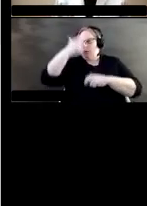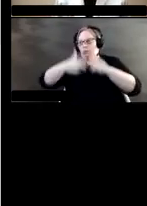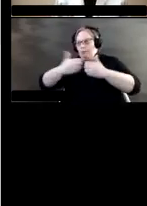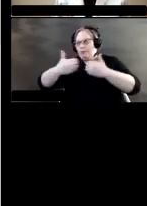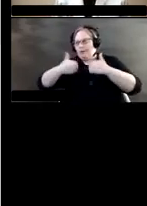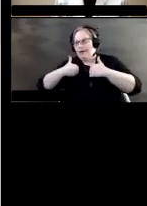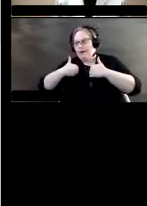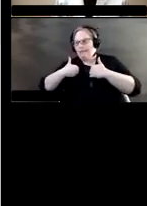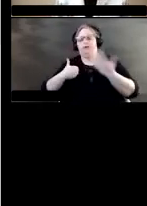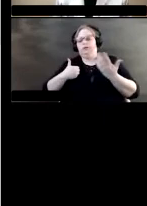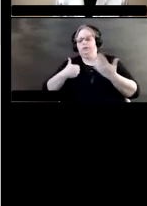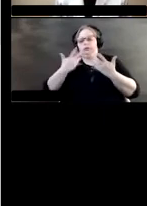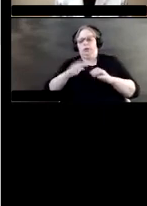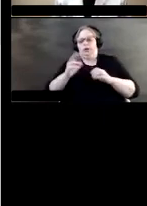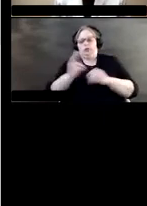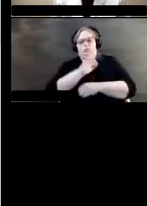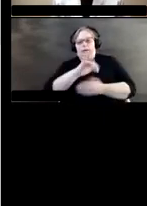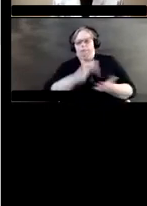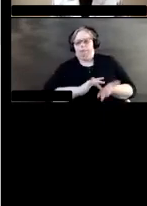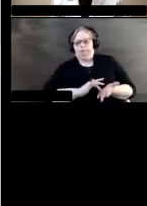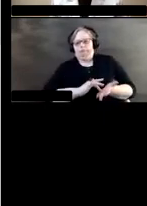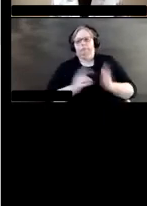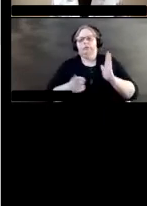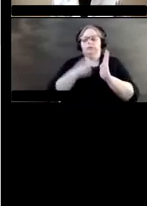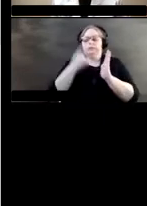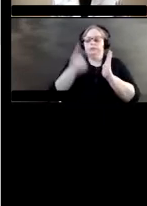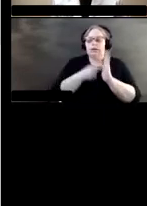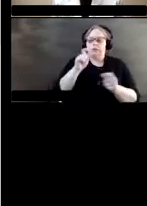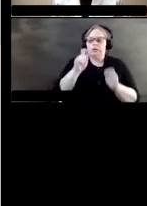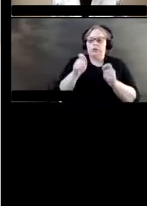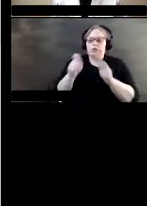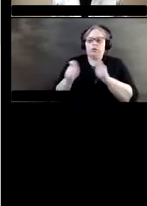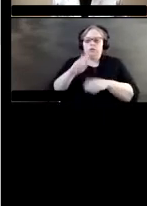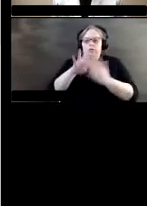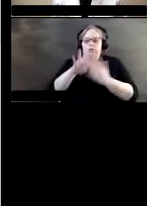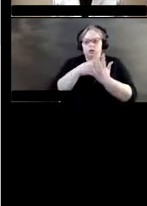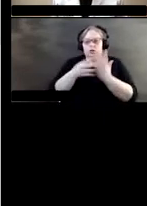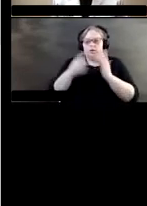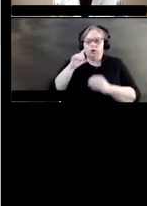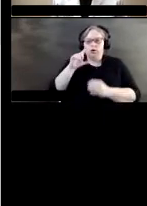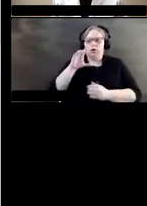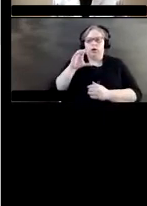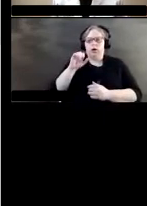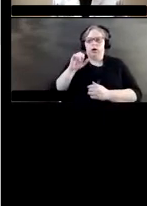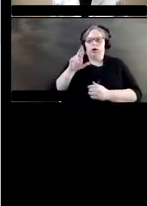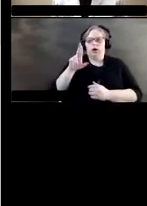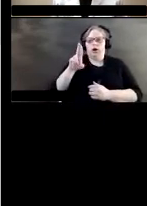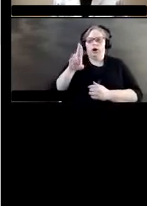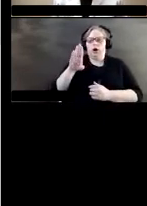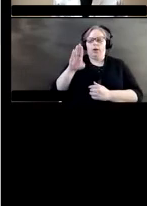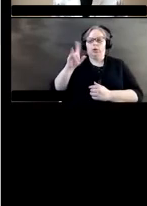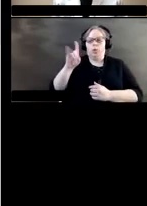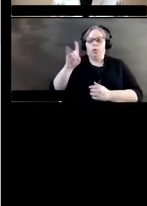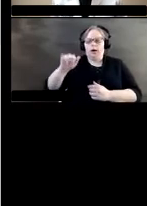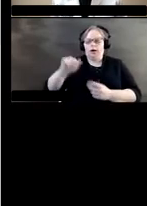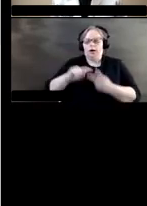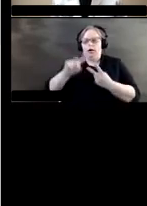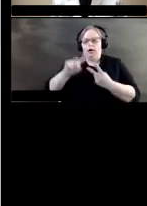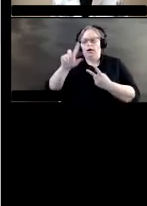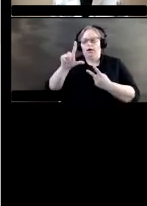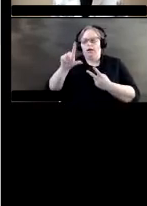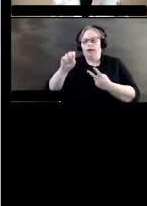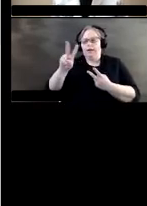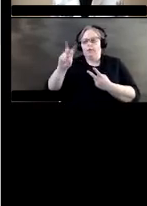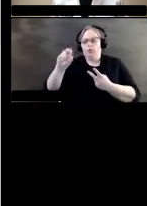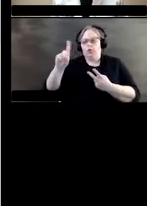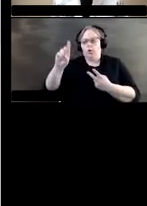Sometimes it's a matter of adjusting your carbidopa-levodopa time. So especially if you're on a longer acting levodopa, like